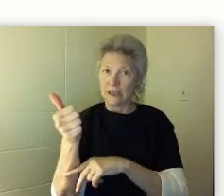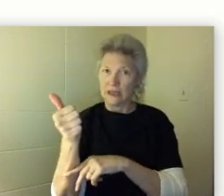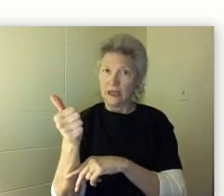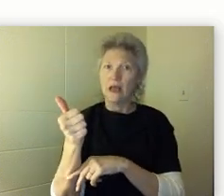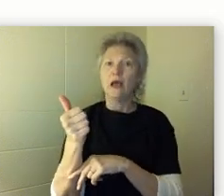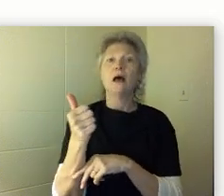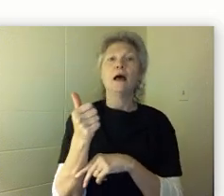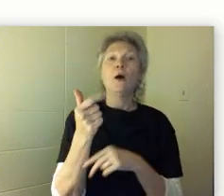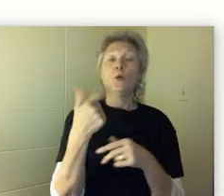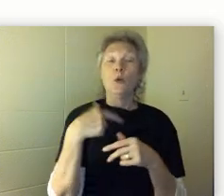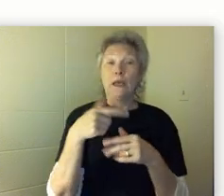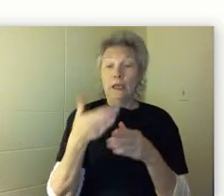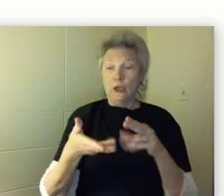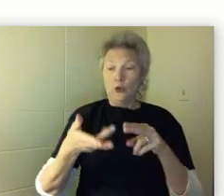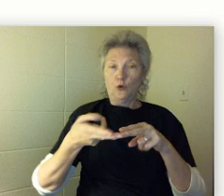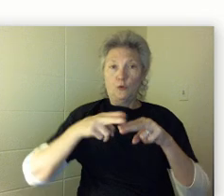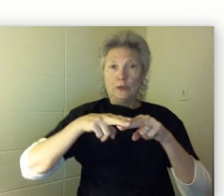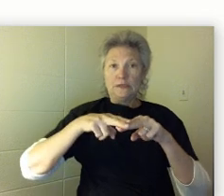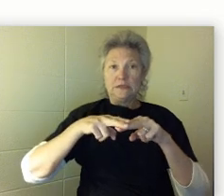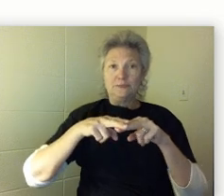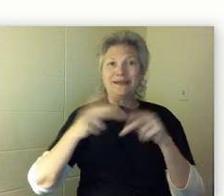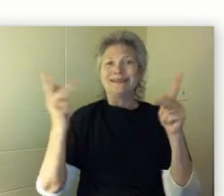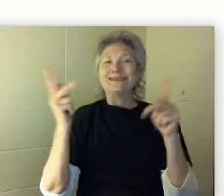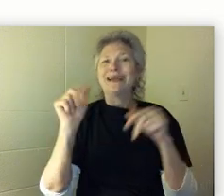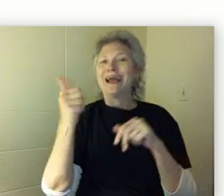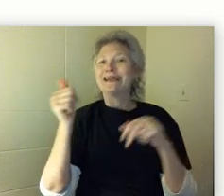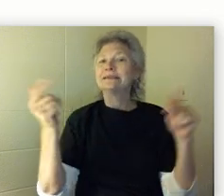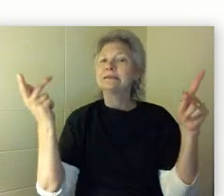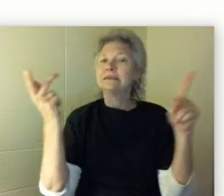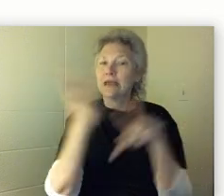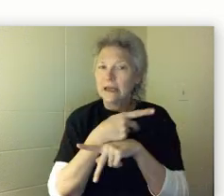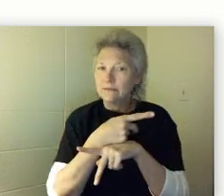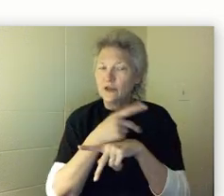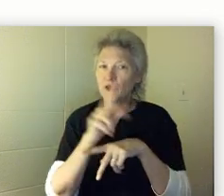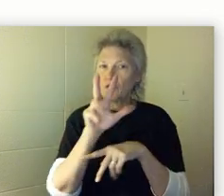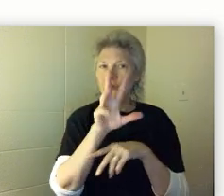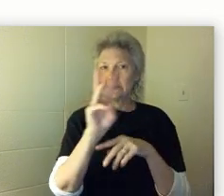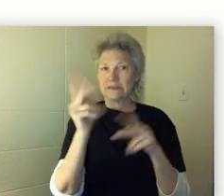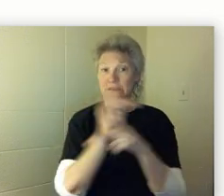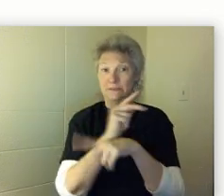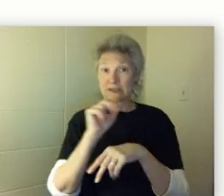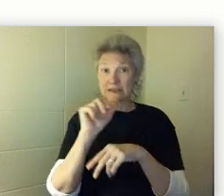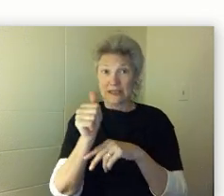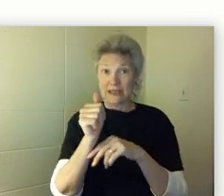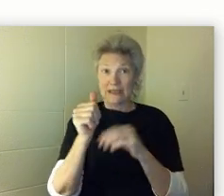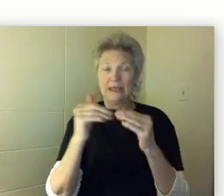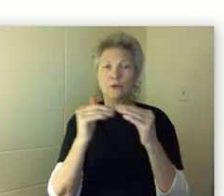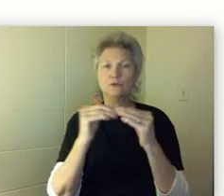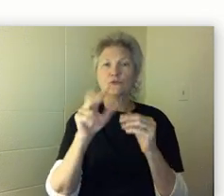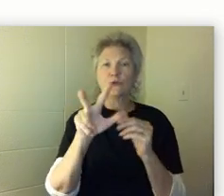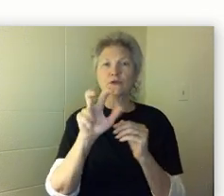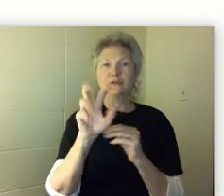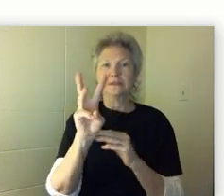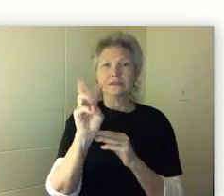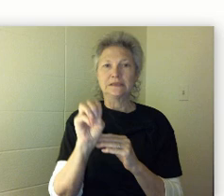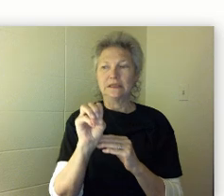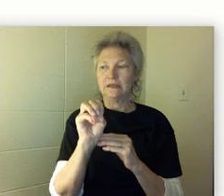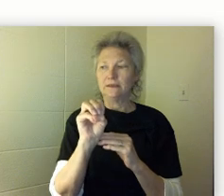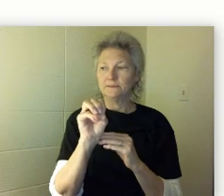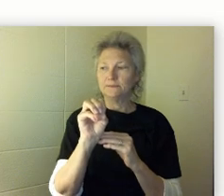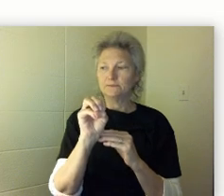by 10, we increase the product 10 times. 36 times 10 equals 360.